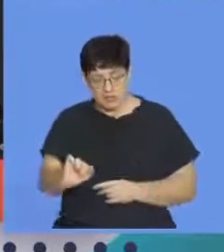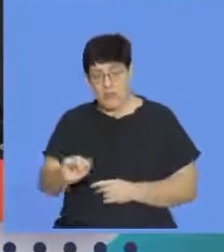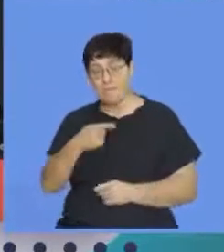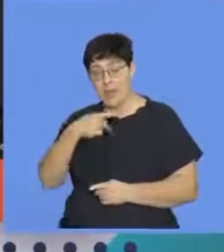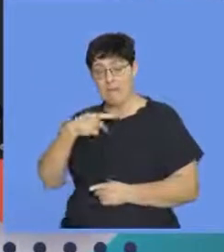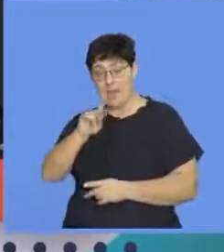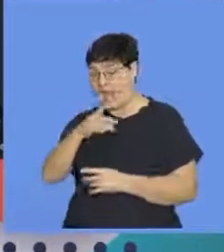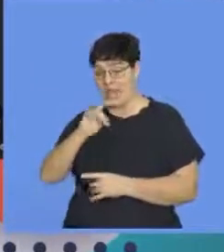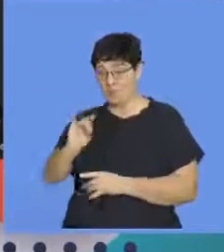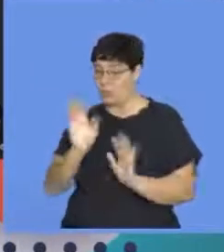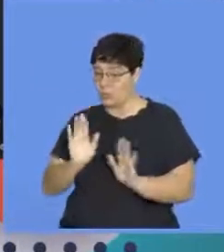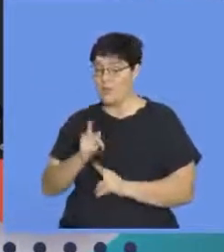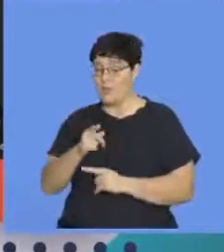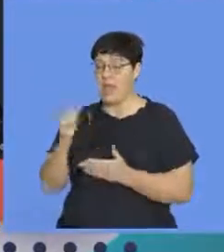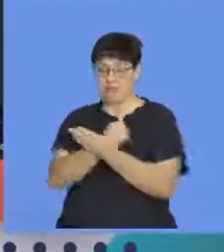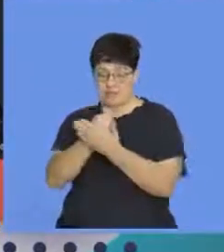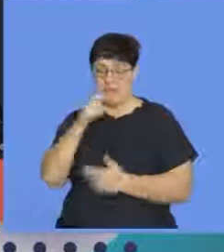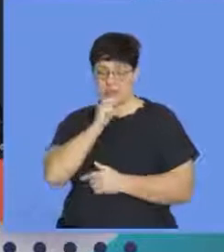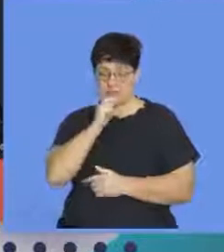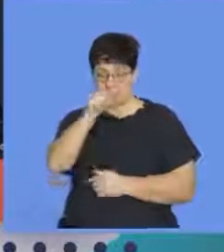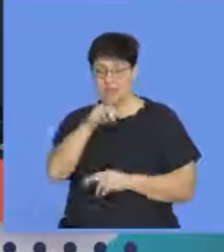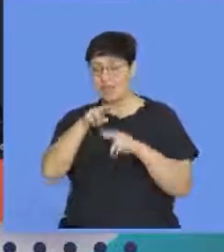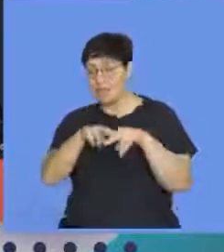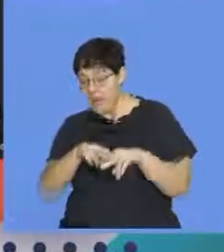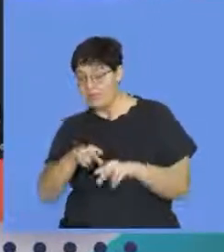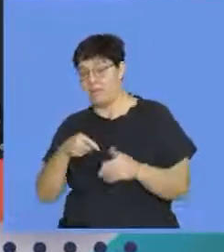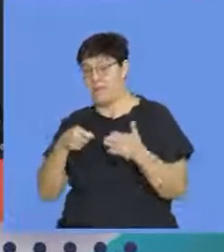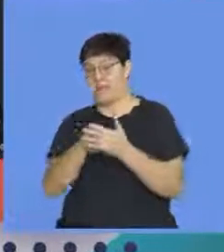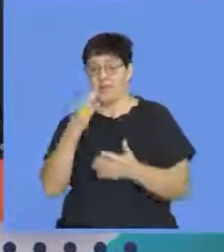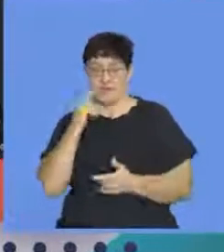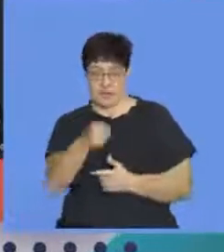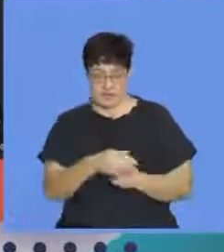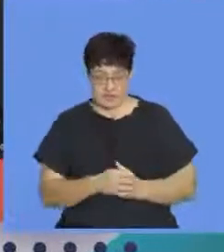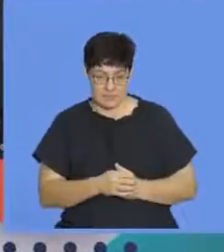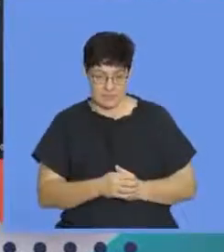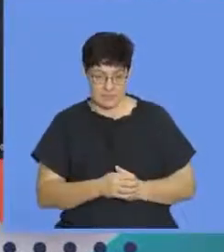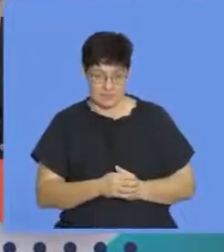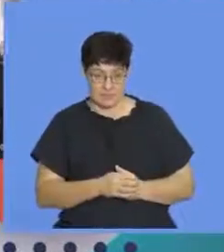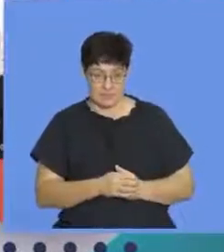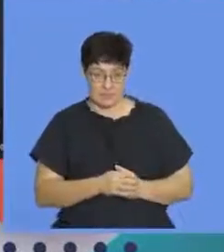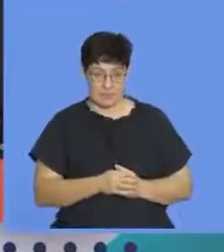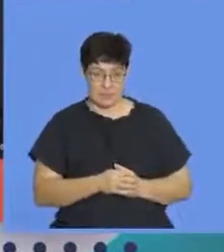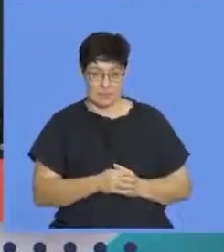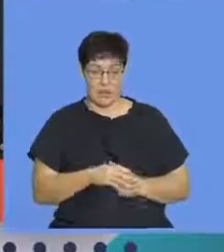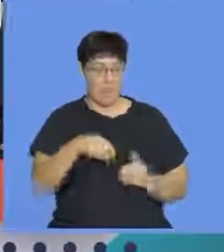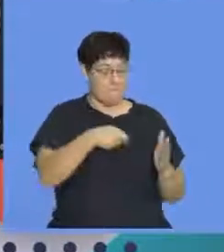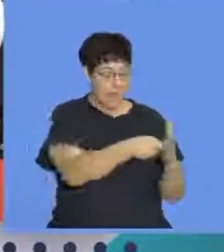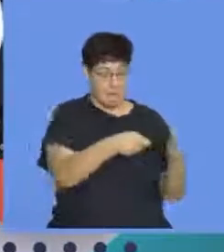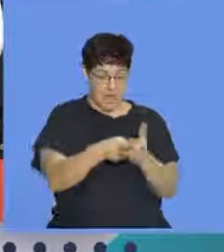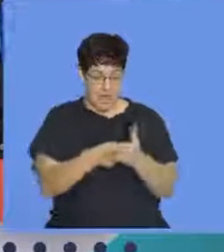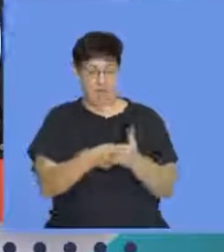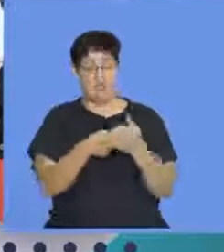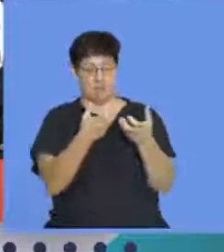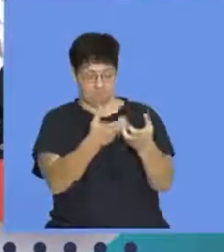be dependent on your credit purchases. So take your purchases, break it up into two parts,